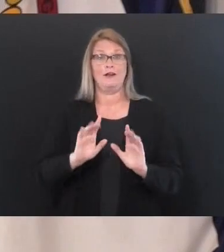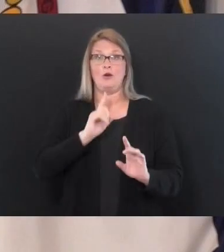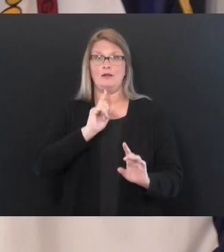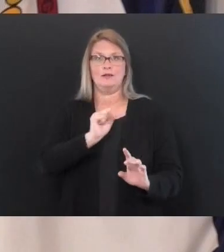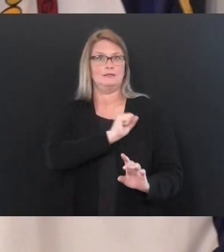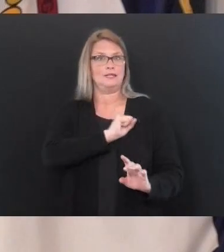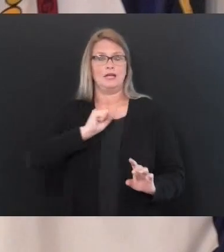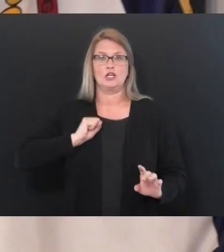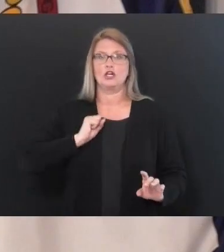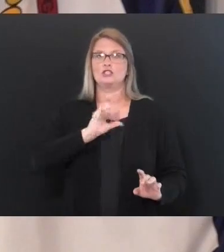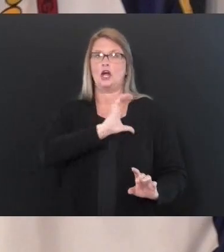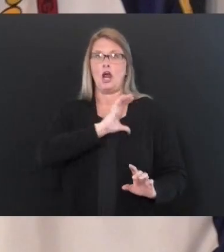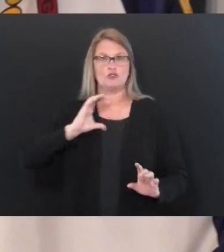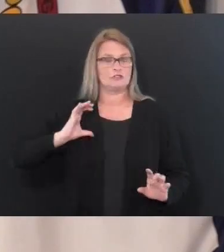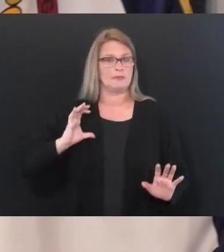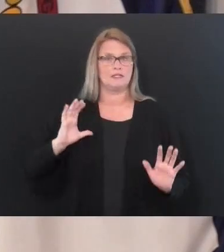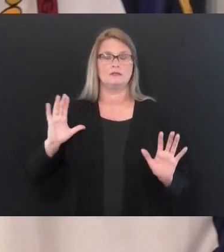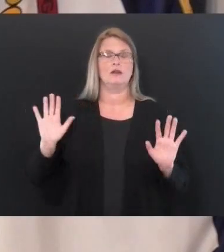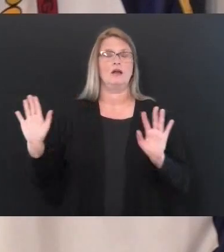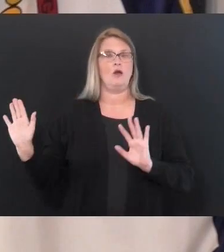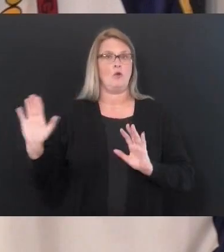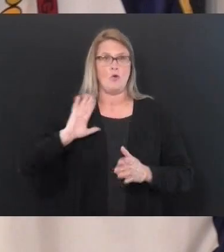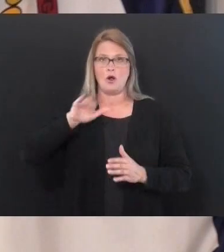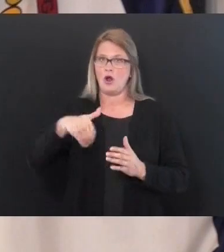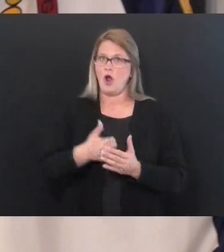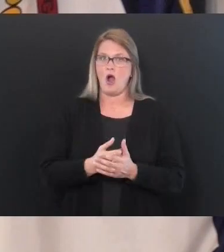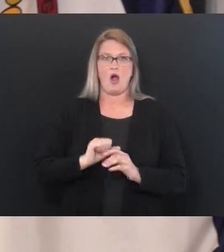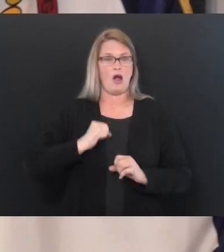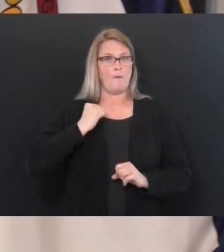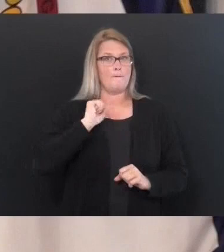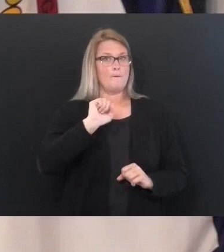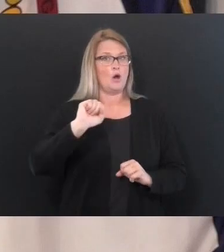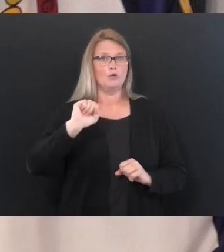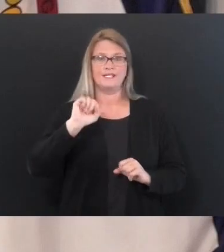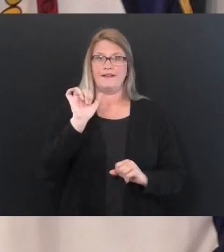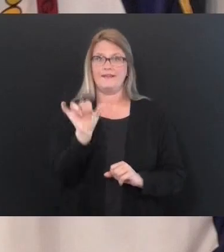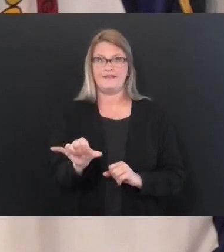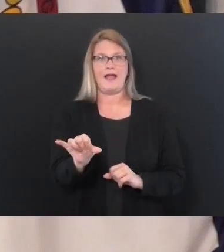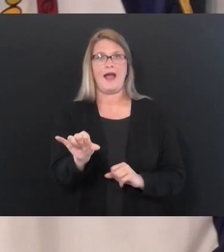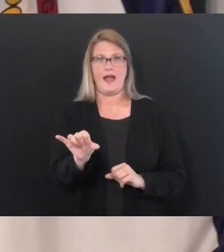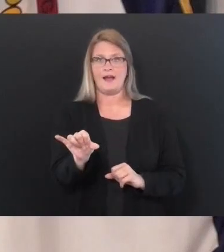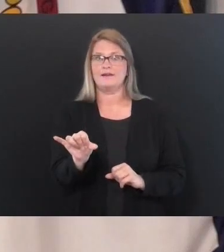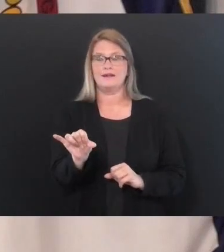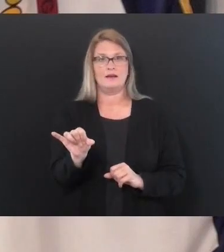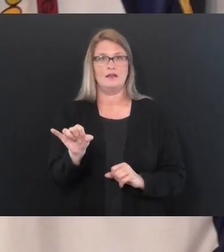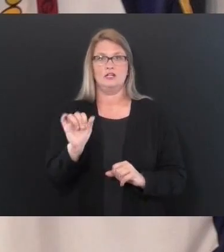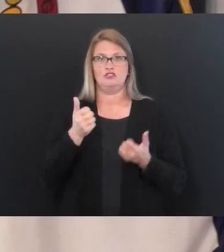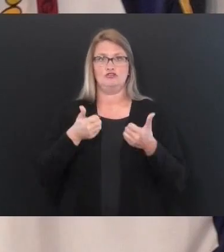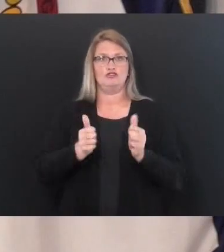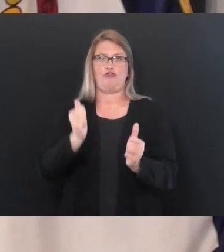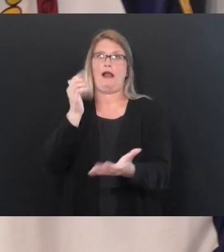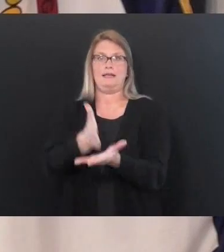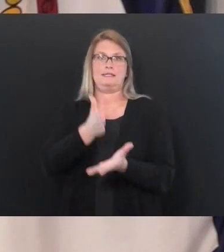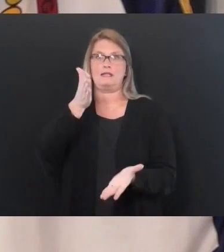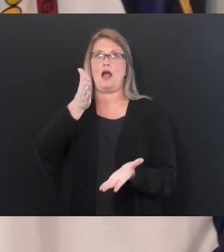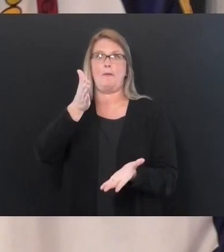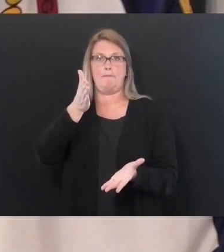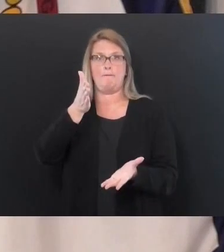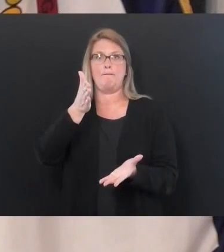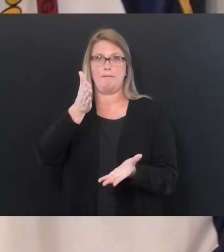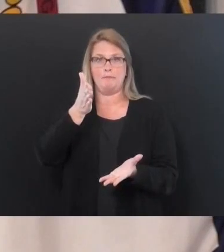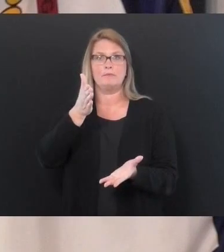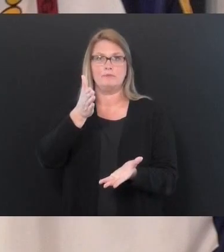congressmen, myself, we're all pushing on this in every way to try to stop this. And